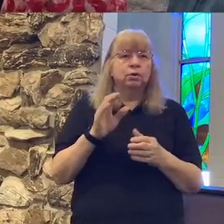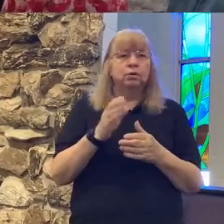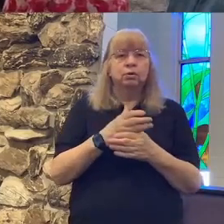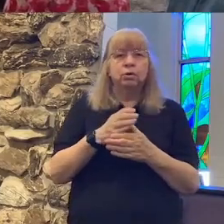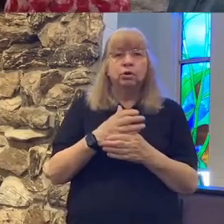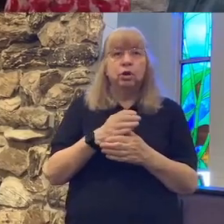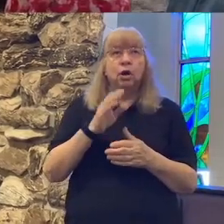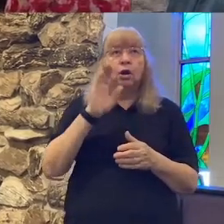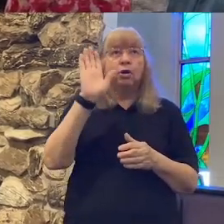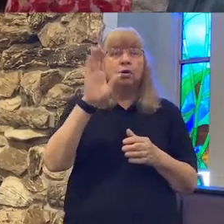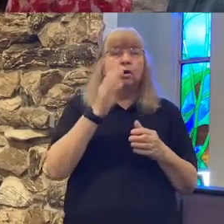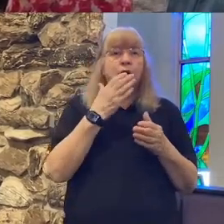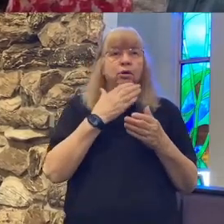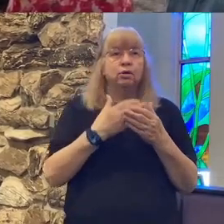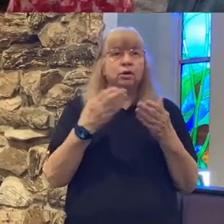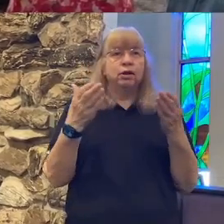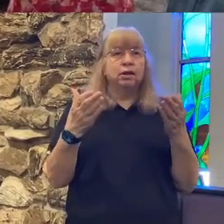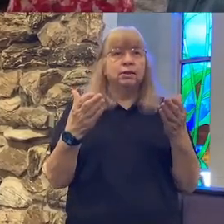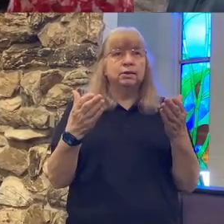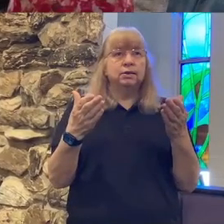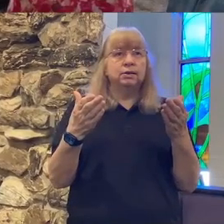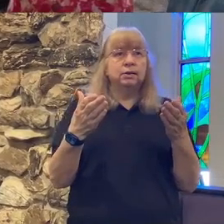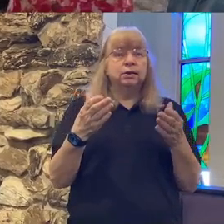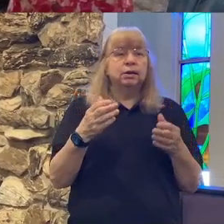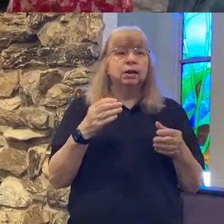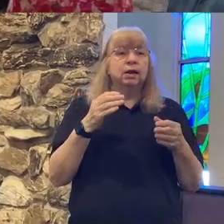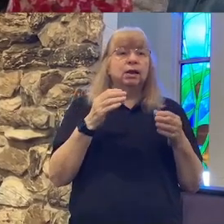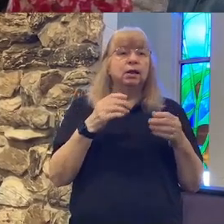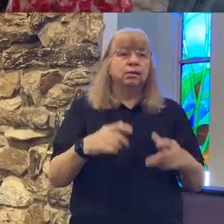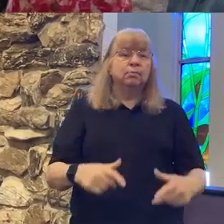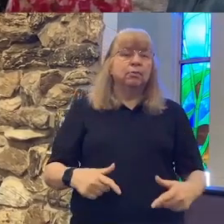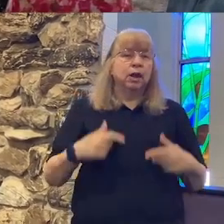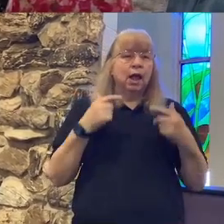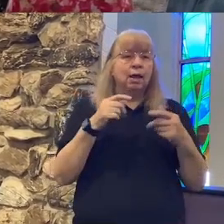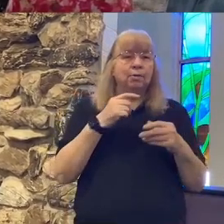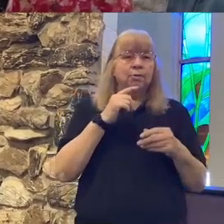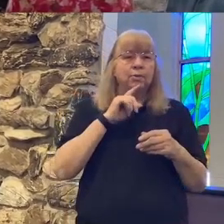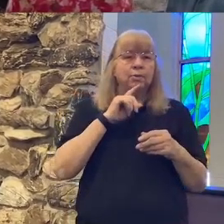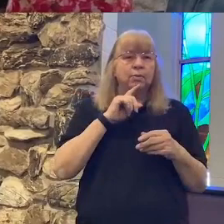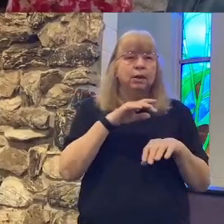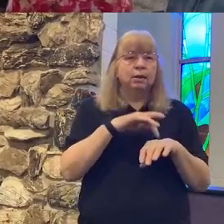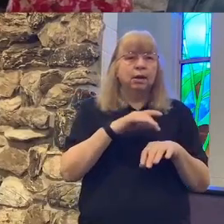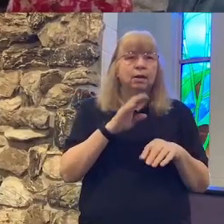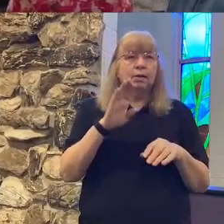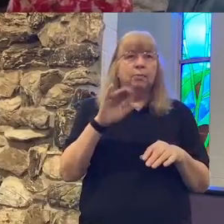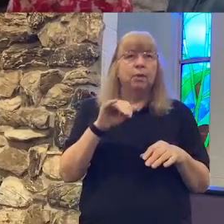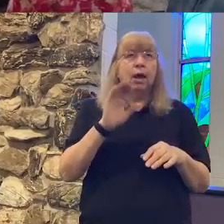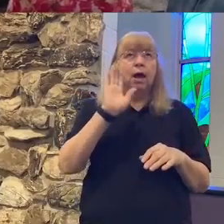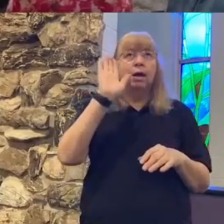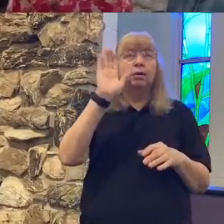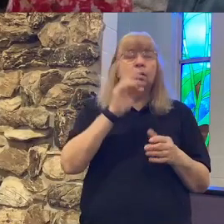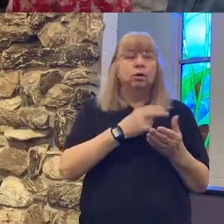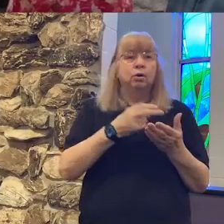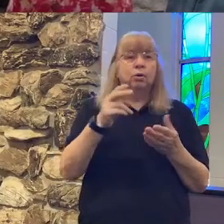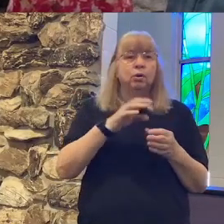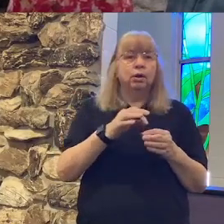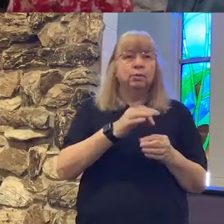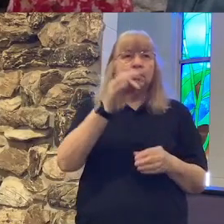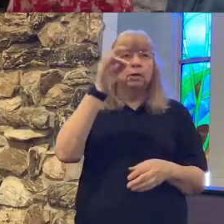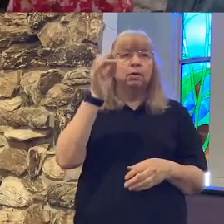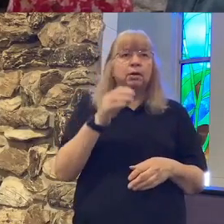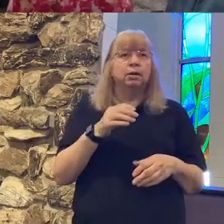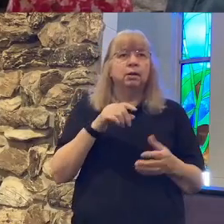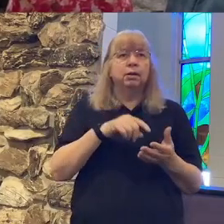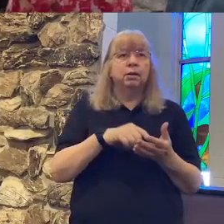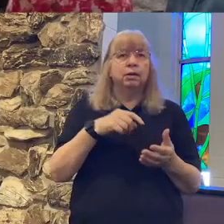your goodness. May lives be touched by your Holy Spirit. This we